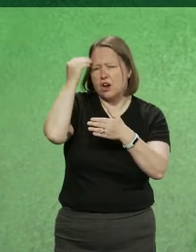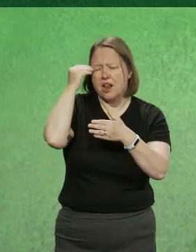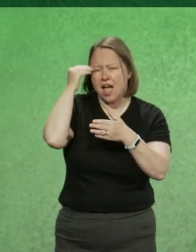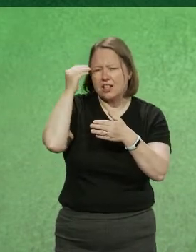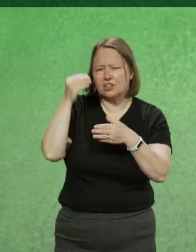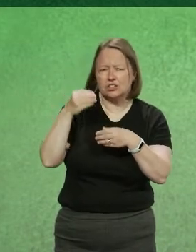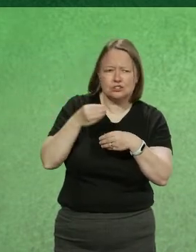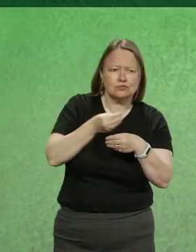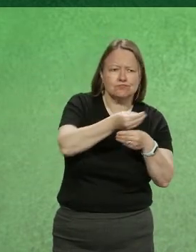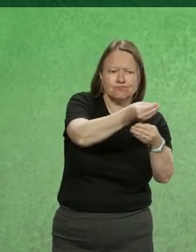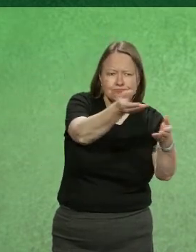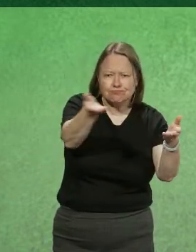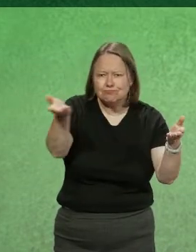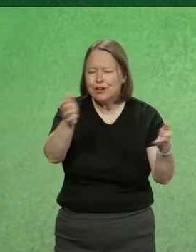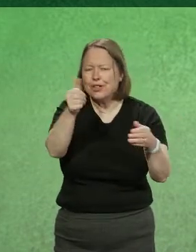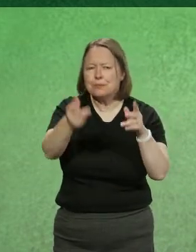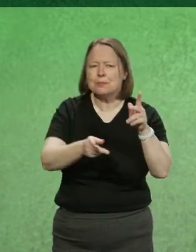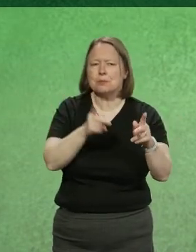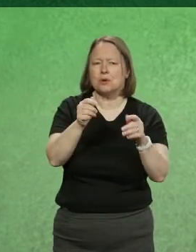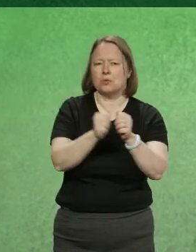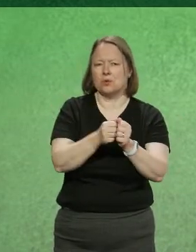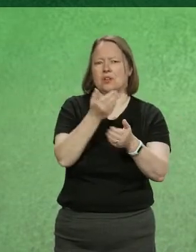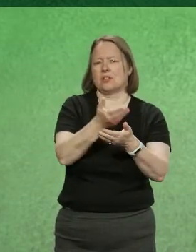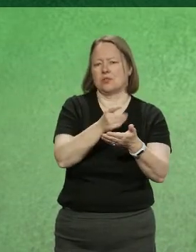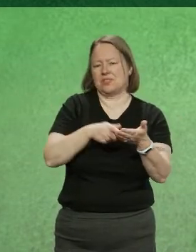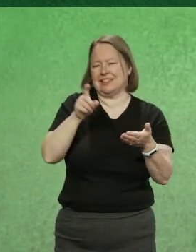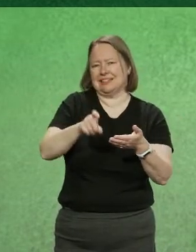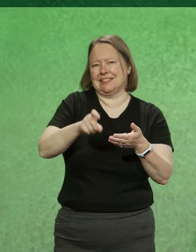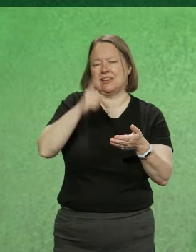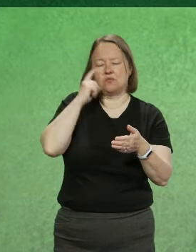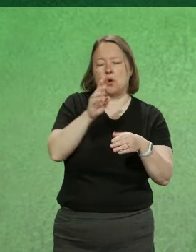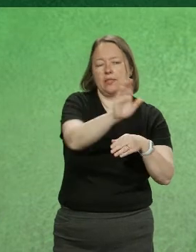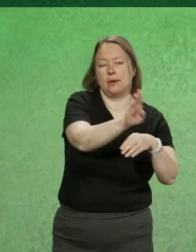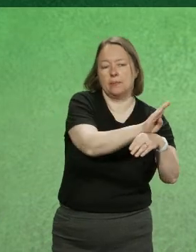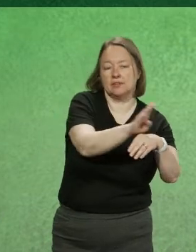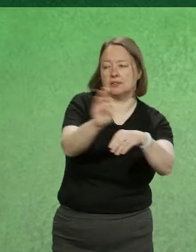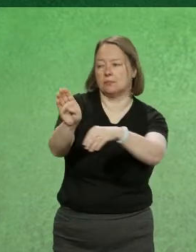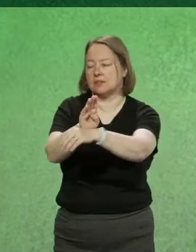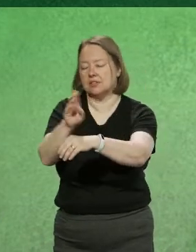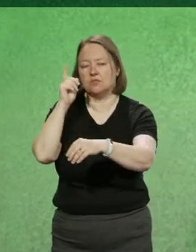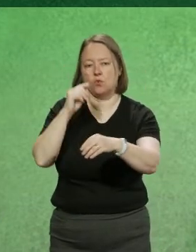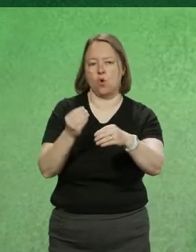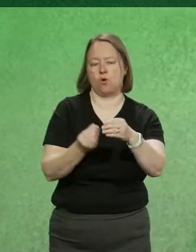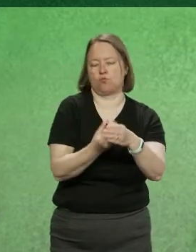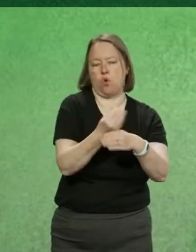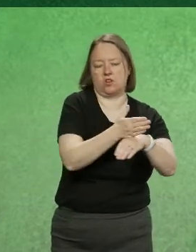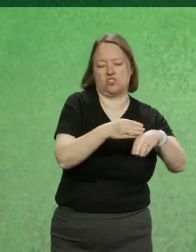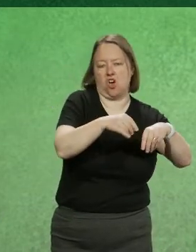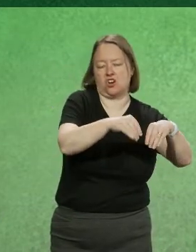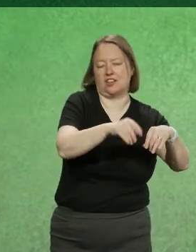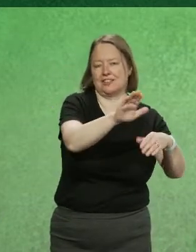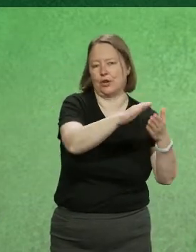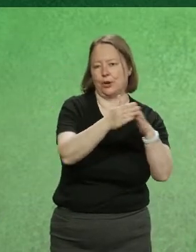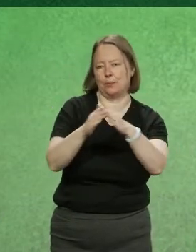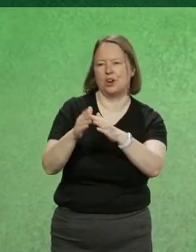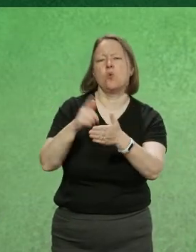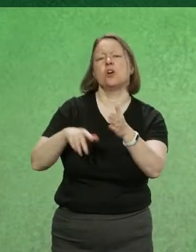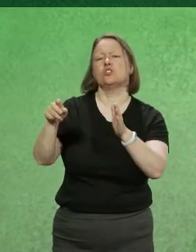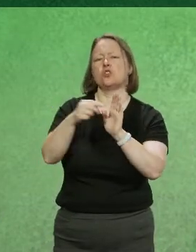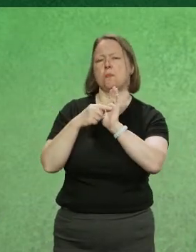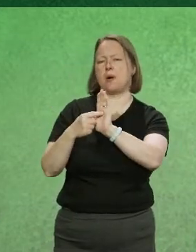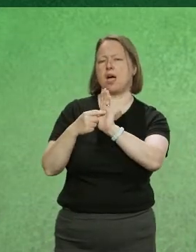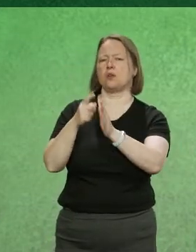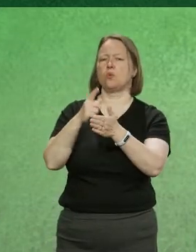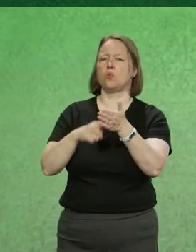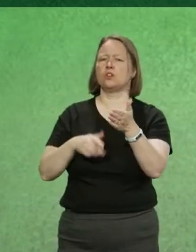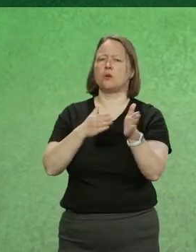provide other people with the tools to grow businesses with mushrooms using sawdust in other communities? What's your kind of model for how you